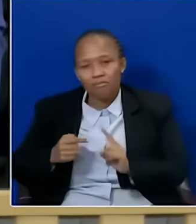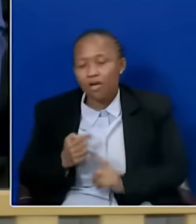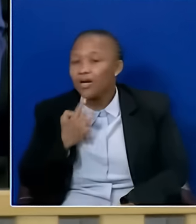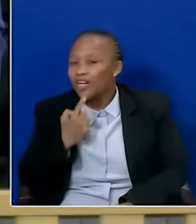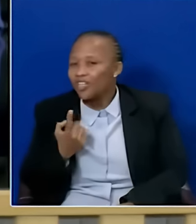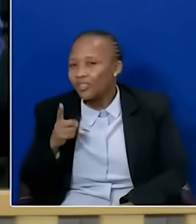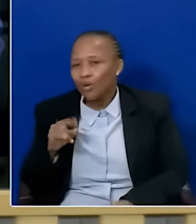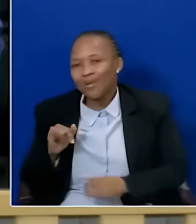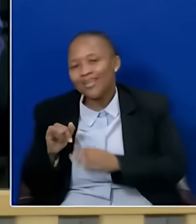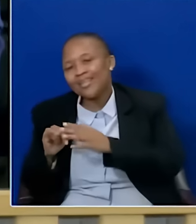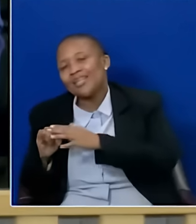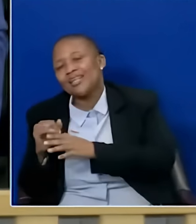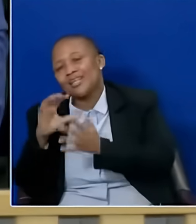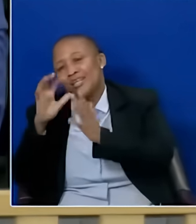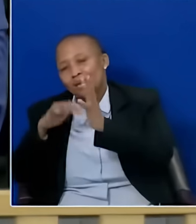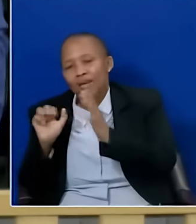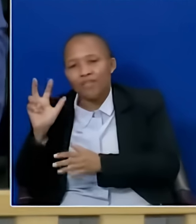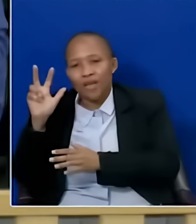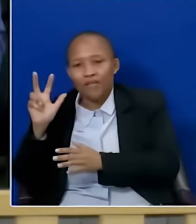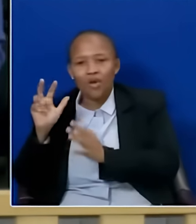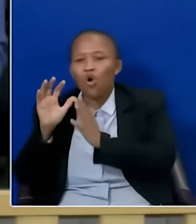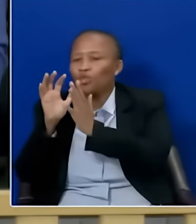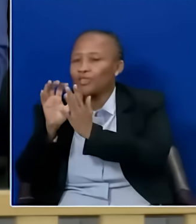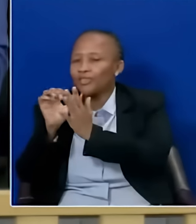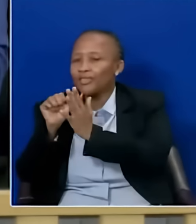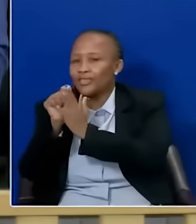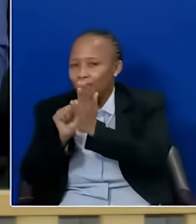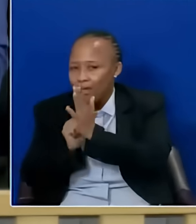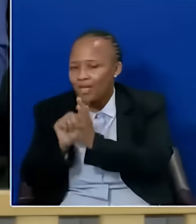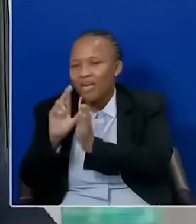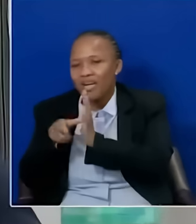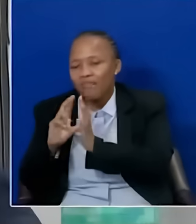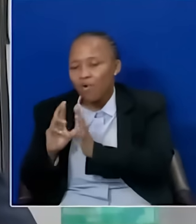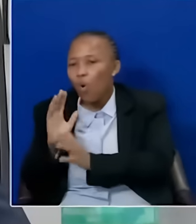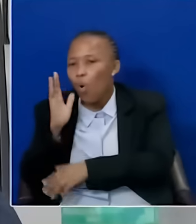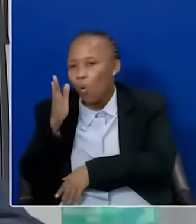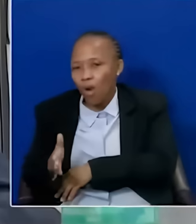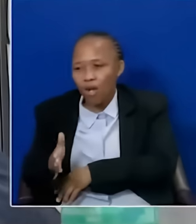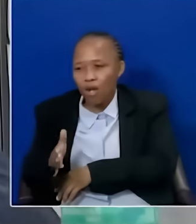be reviewed. So are you saying the reviewer also missed that mistake?